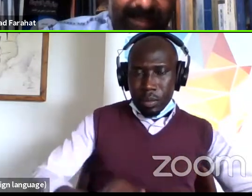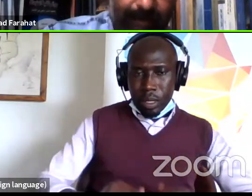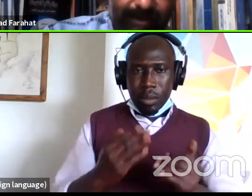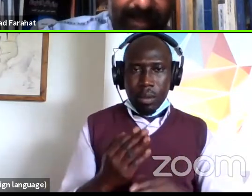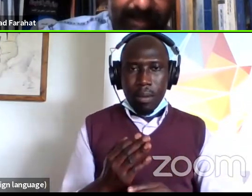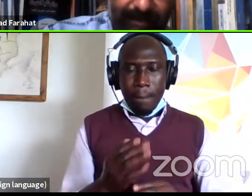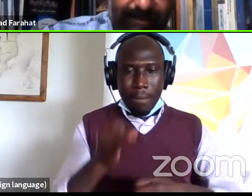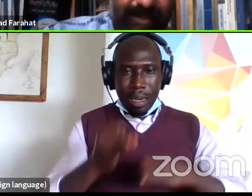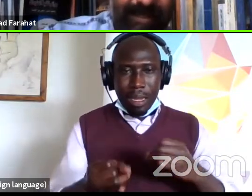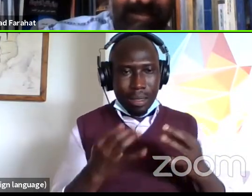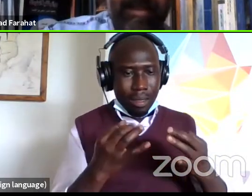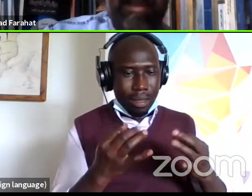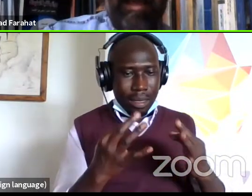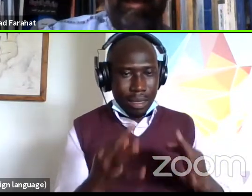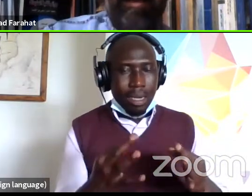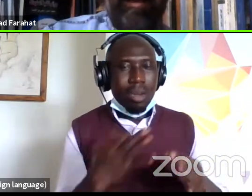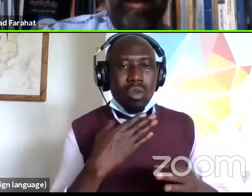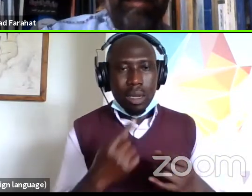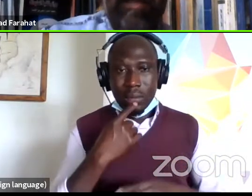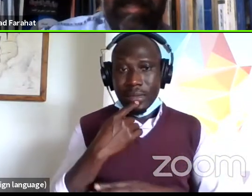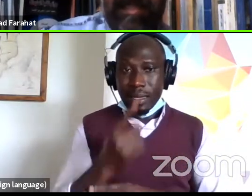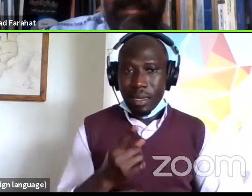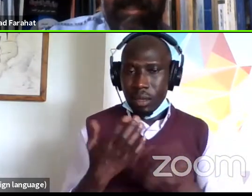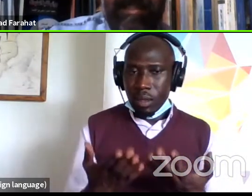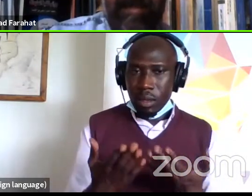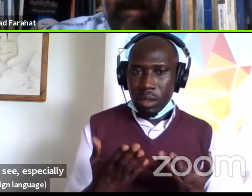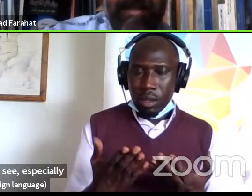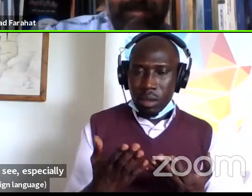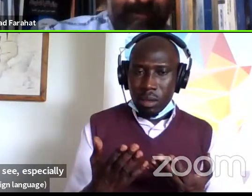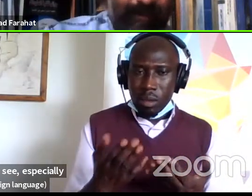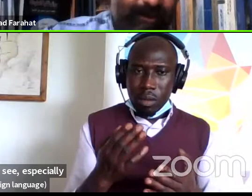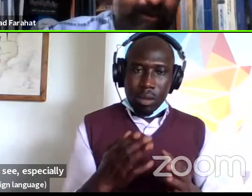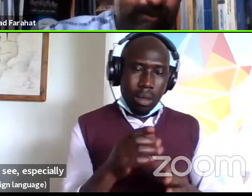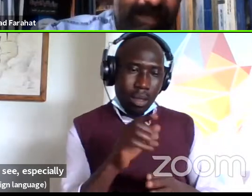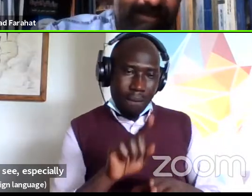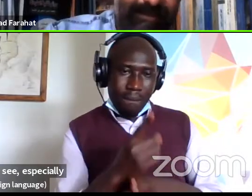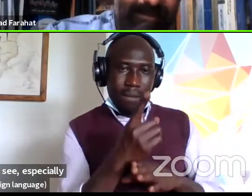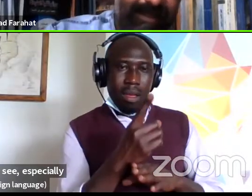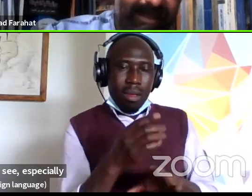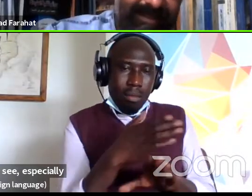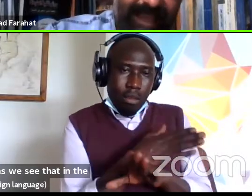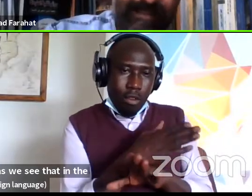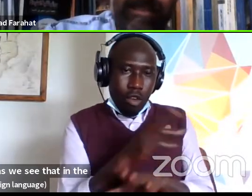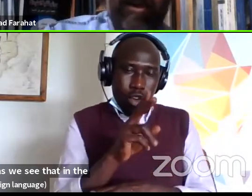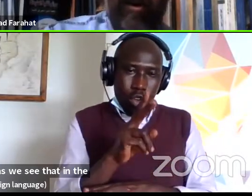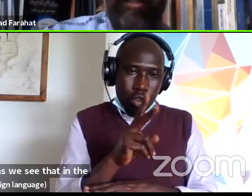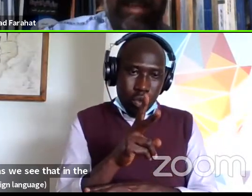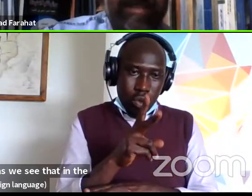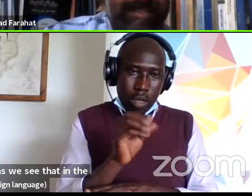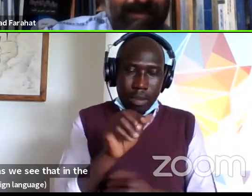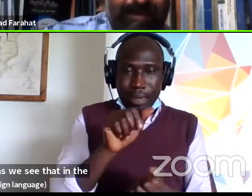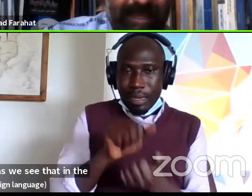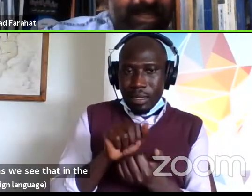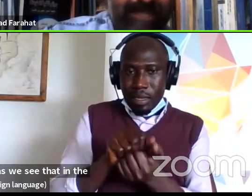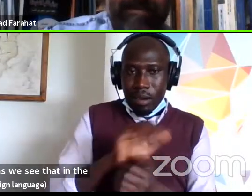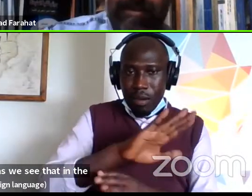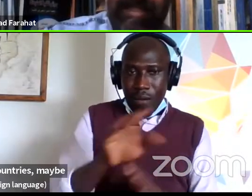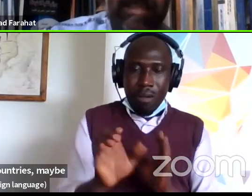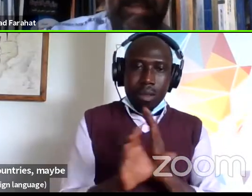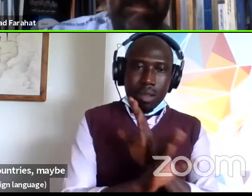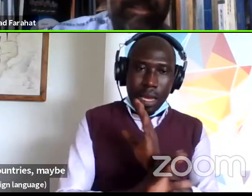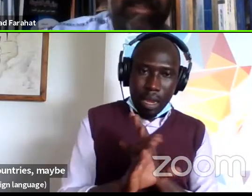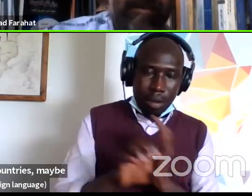The last thing I would like to say, as we see that in the past, before 2010, all the countries, maybe